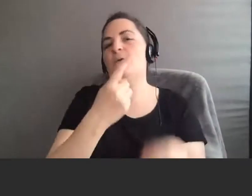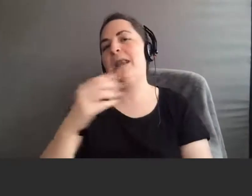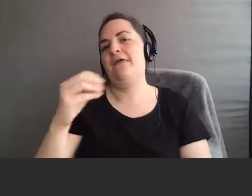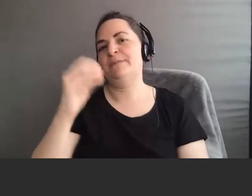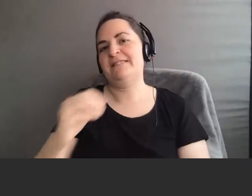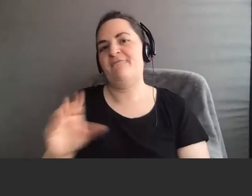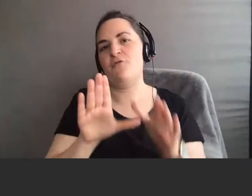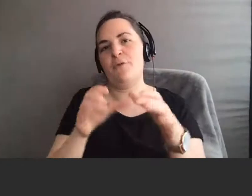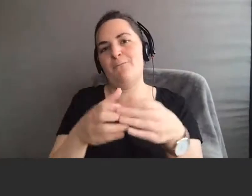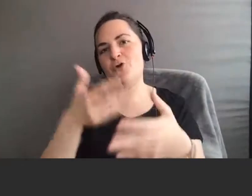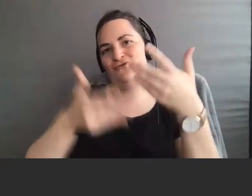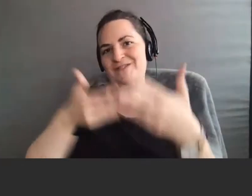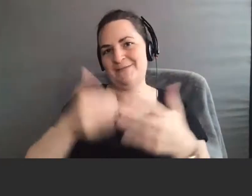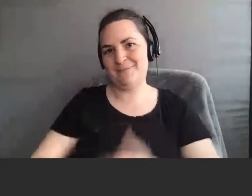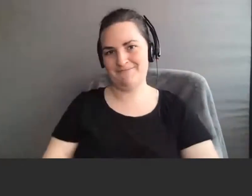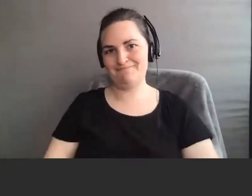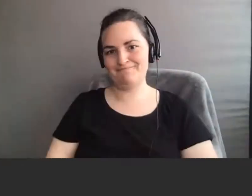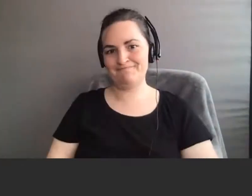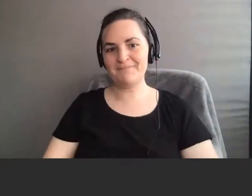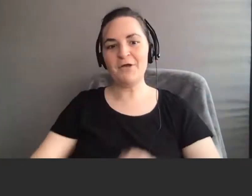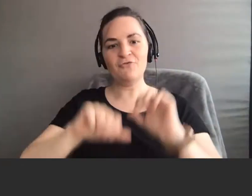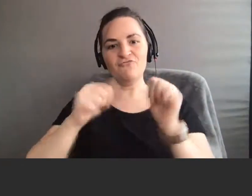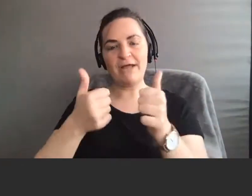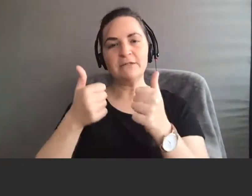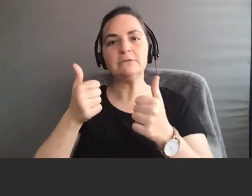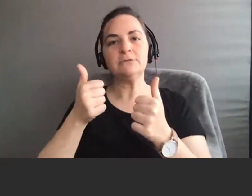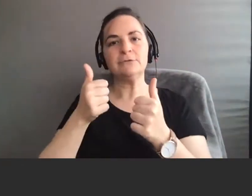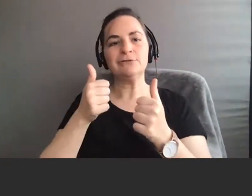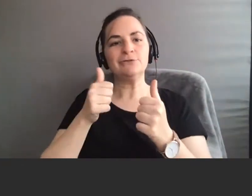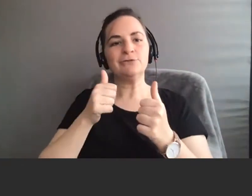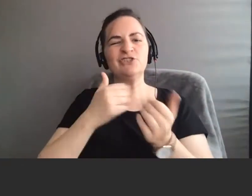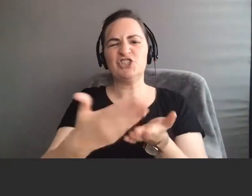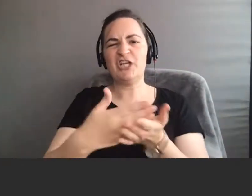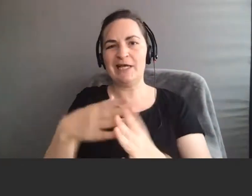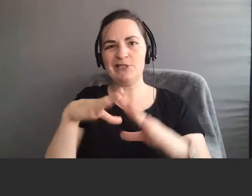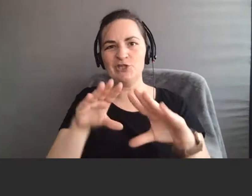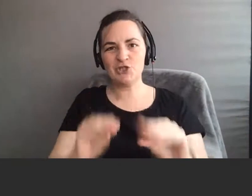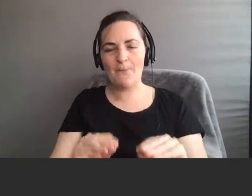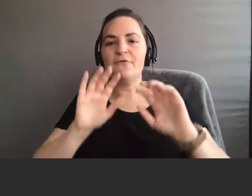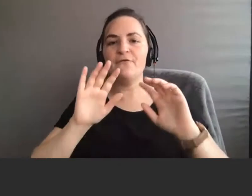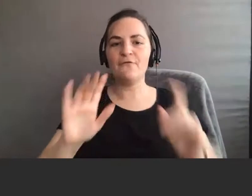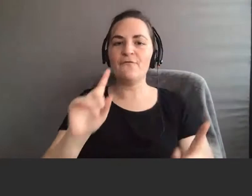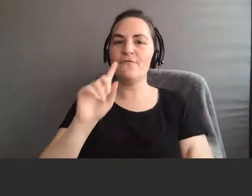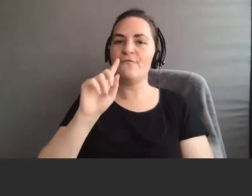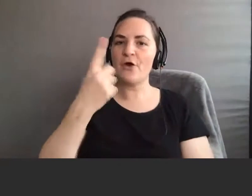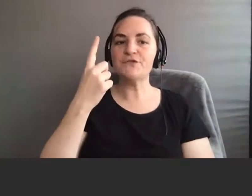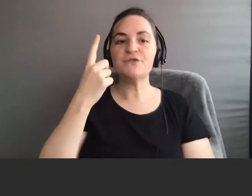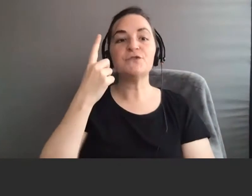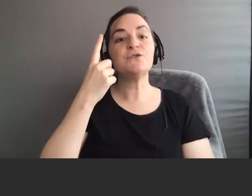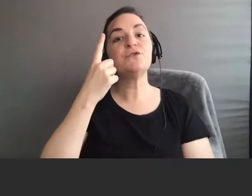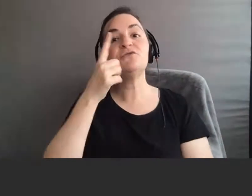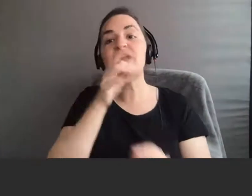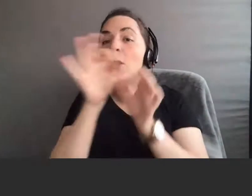So have a think about that. Any questions about that? The engagement tasks. Let's go for that first of all.